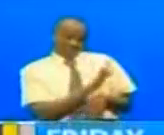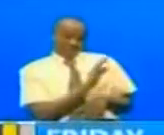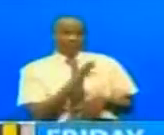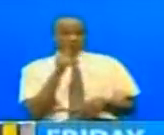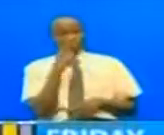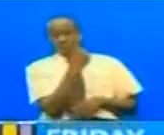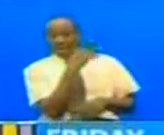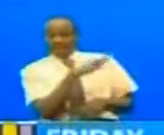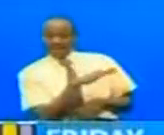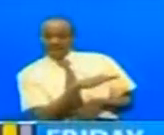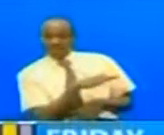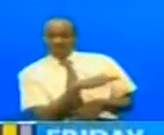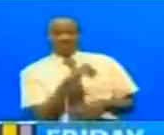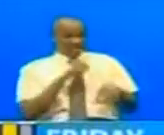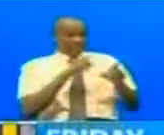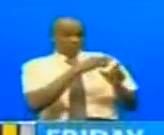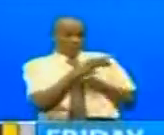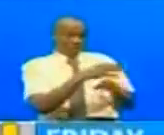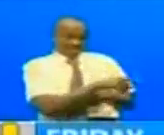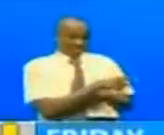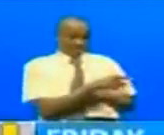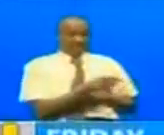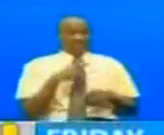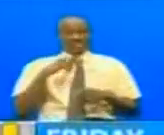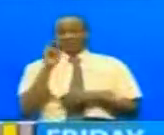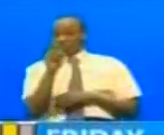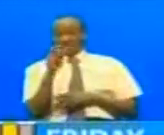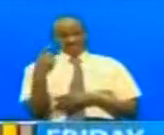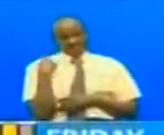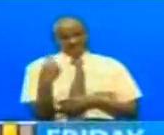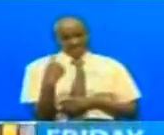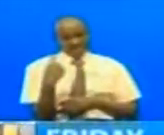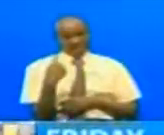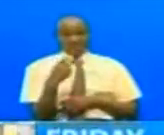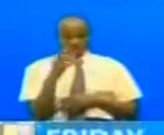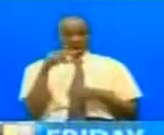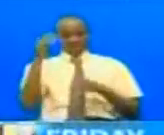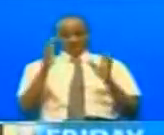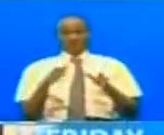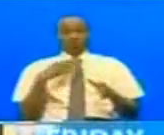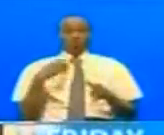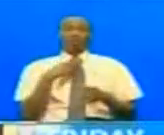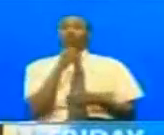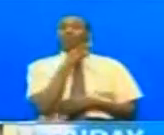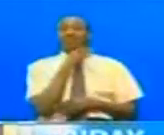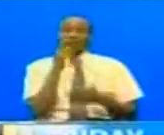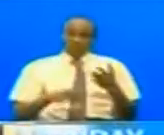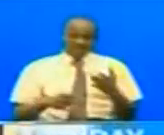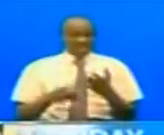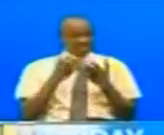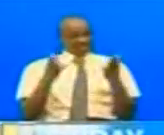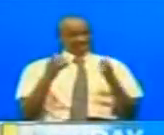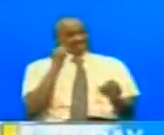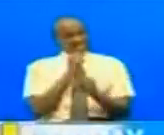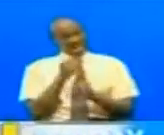from just one place. Mm-hmm. And if you have seen recently, what Wetangula was complaining the other day, mm-hmm. that things are being done